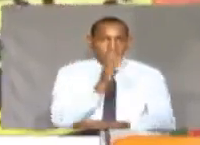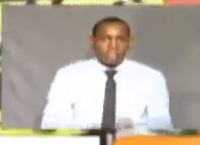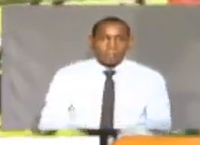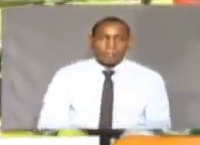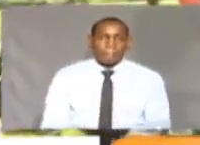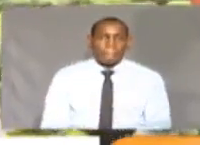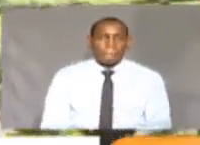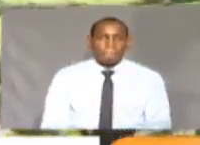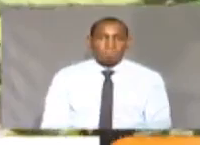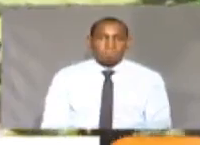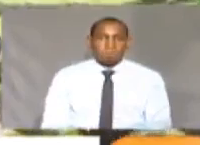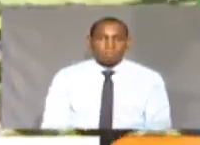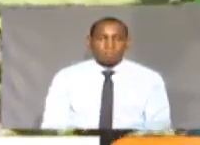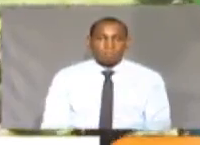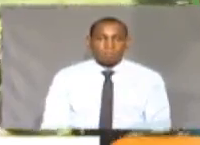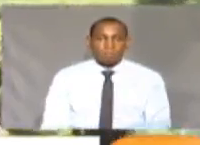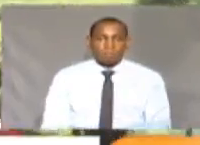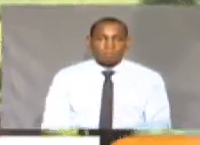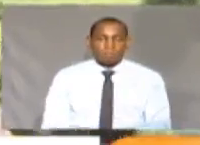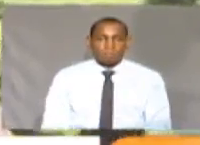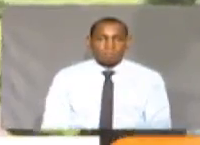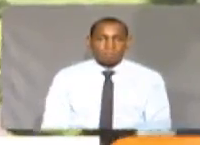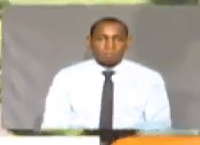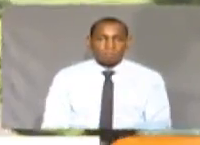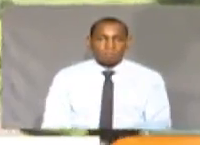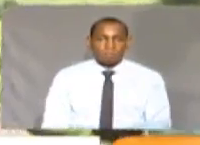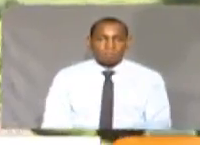0-2, followed by 0-6-1-6.